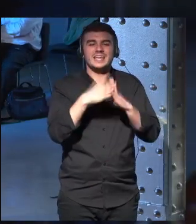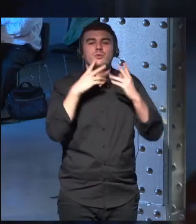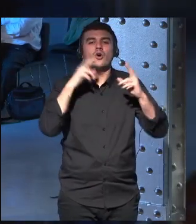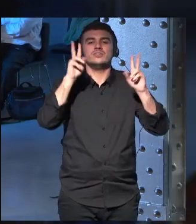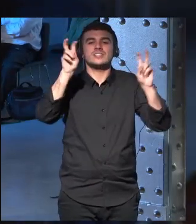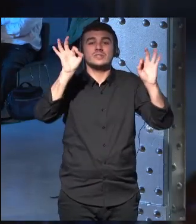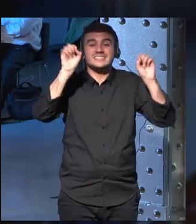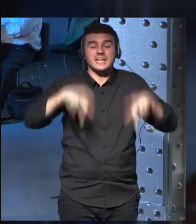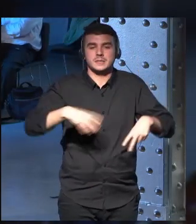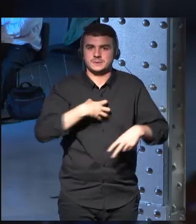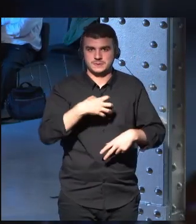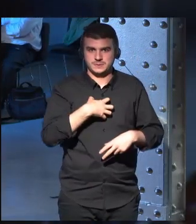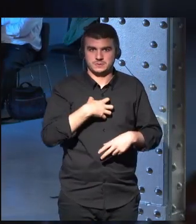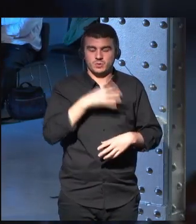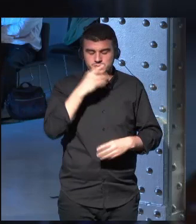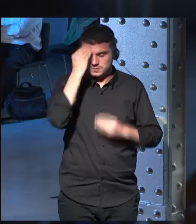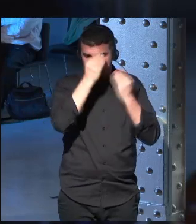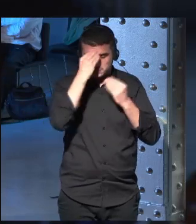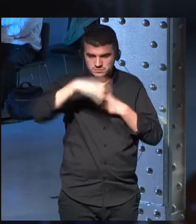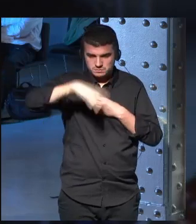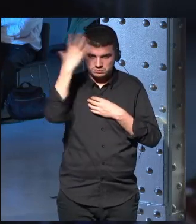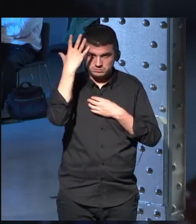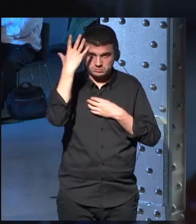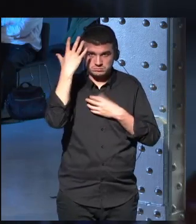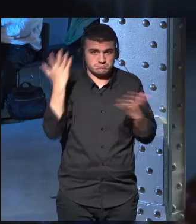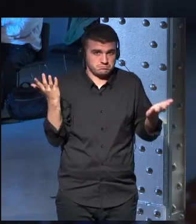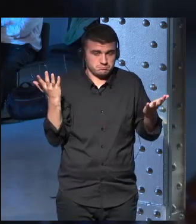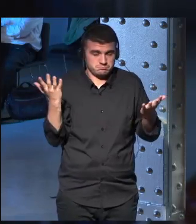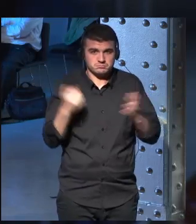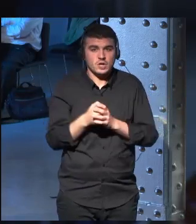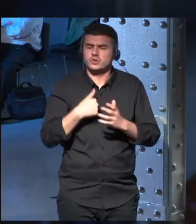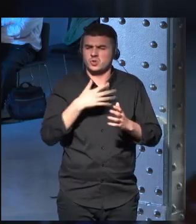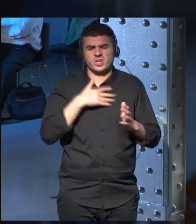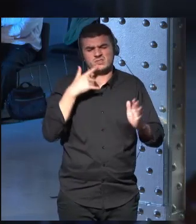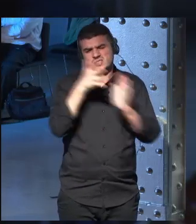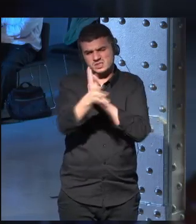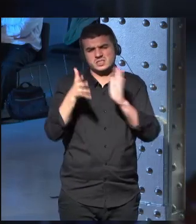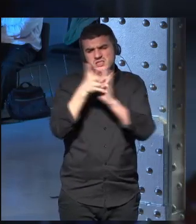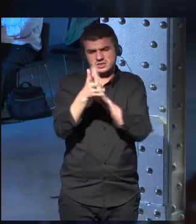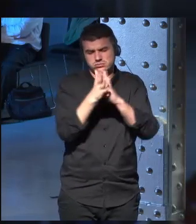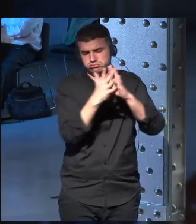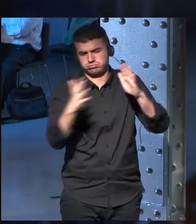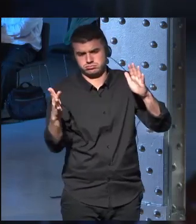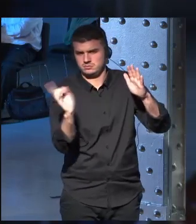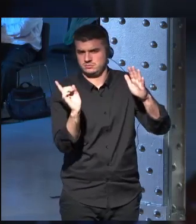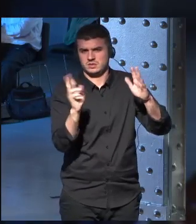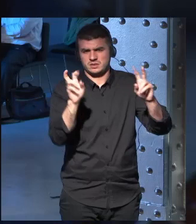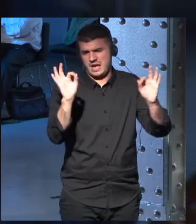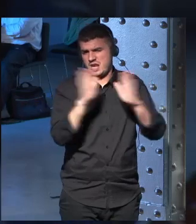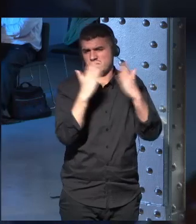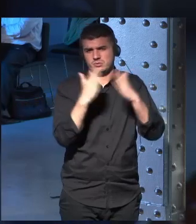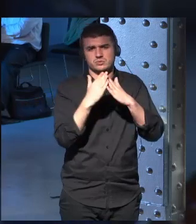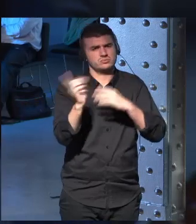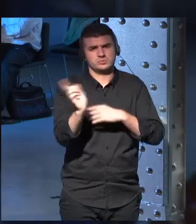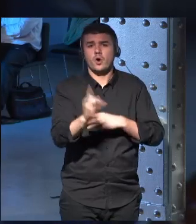I don't want to spend time explaining these two books. I've always believed that